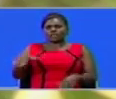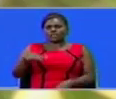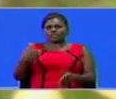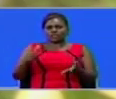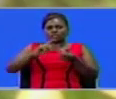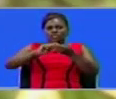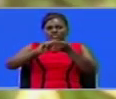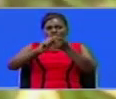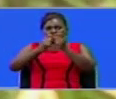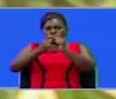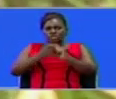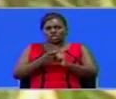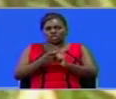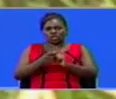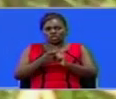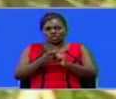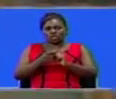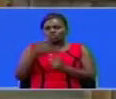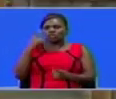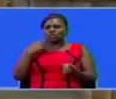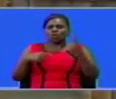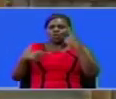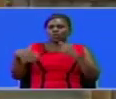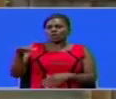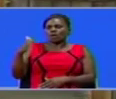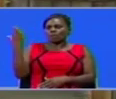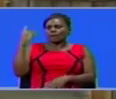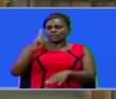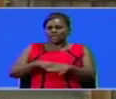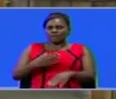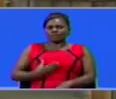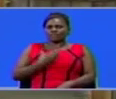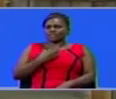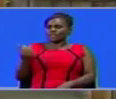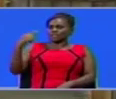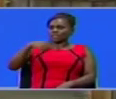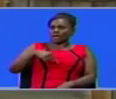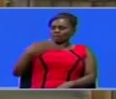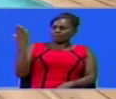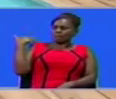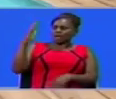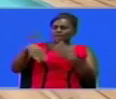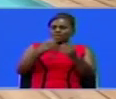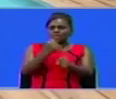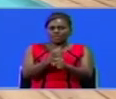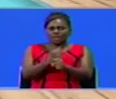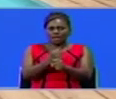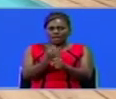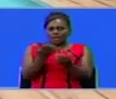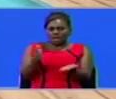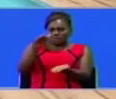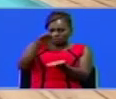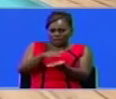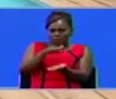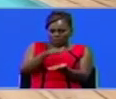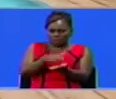now turned into a monument of sorts. The last time tourists arrived here was last year. The numbers have